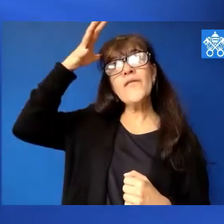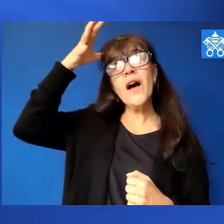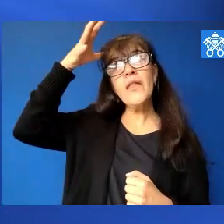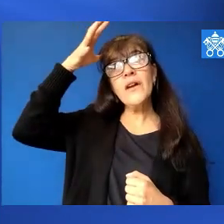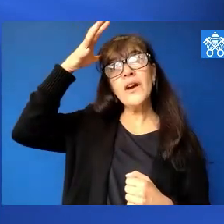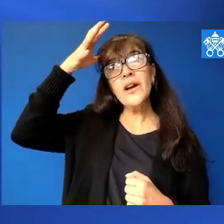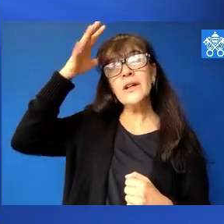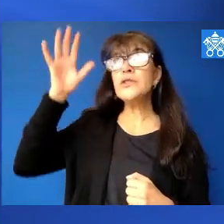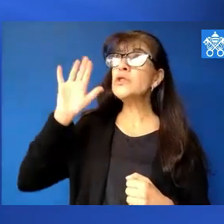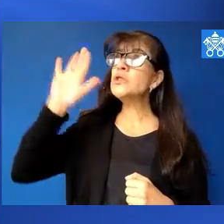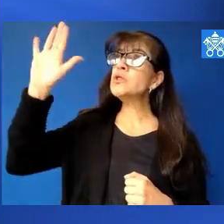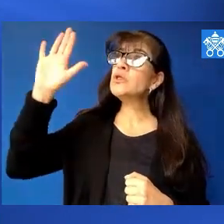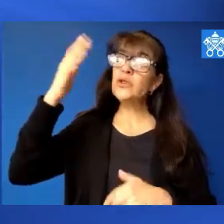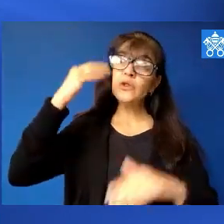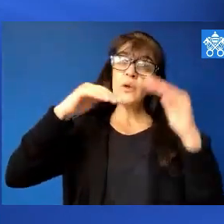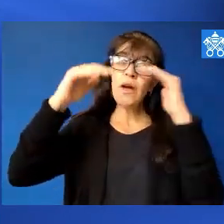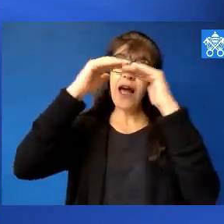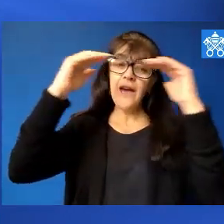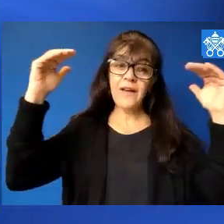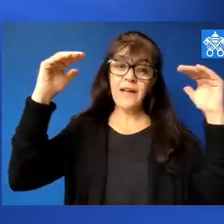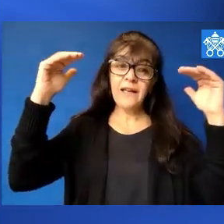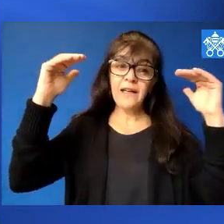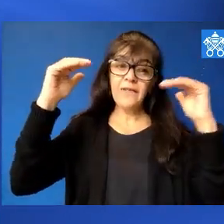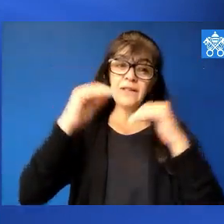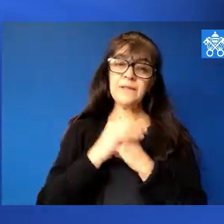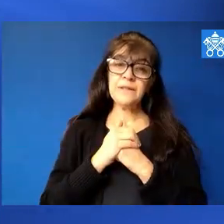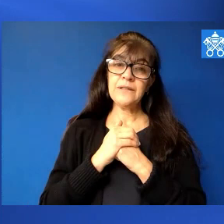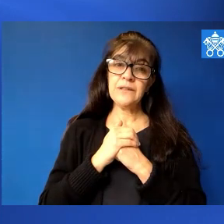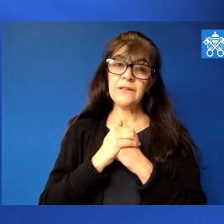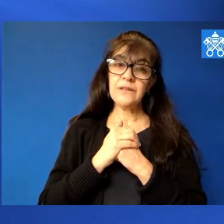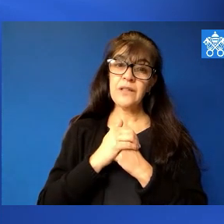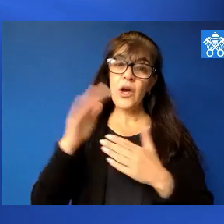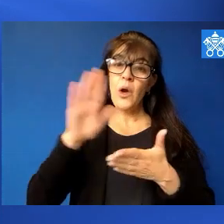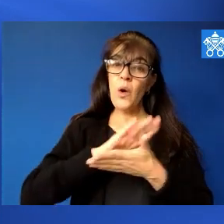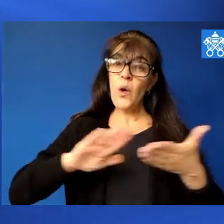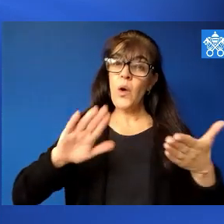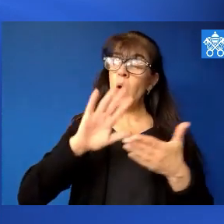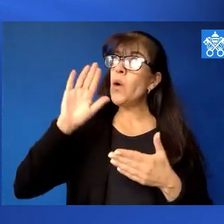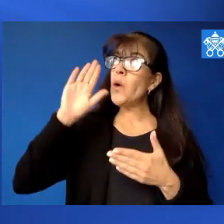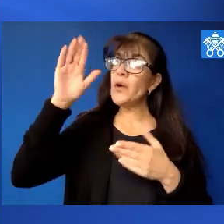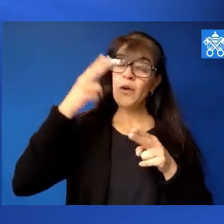Pater noster, qui es in celis,